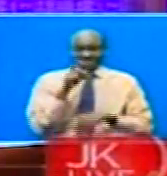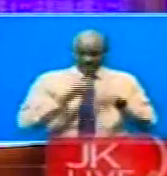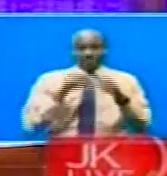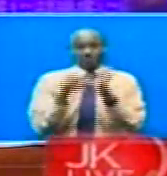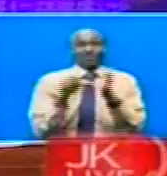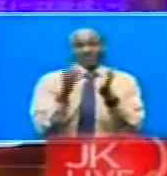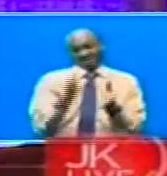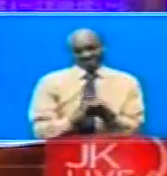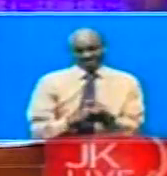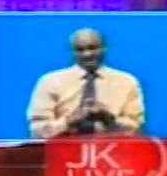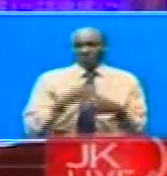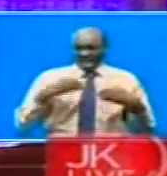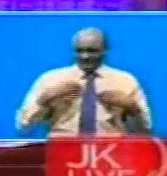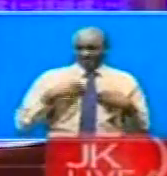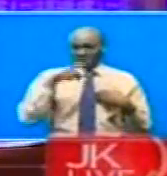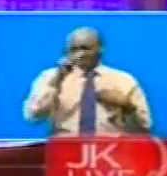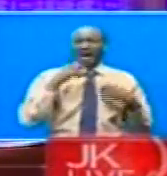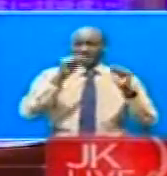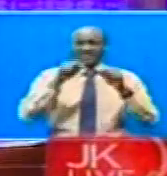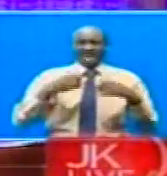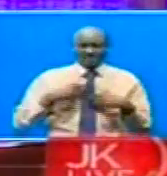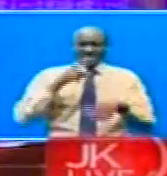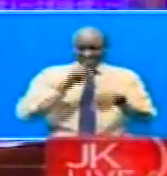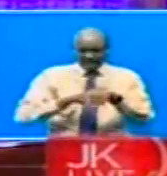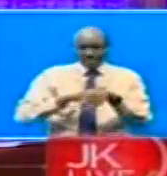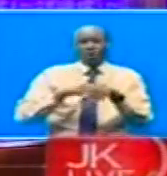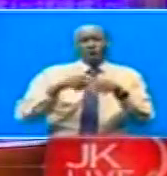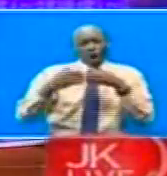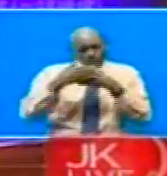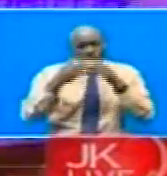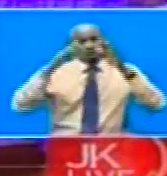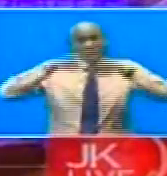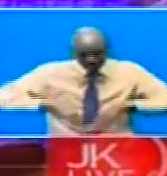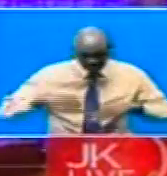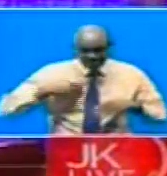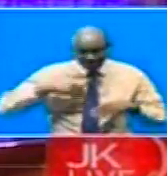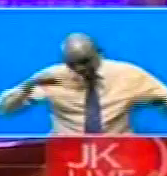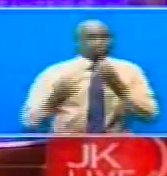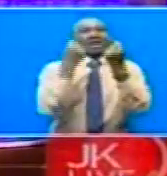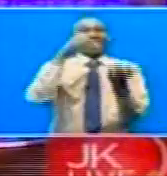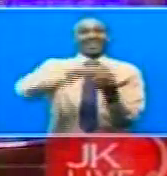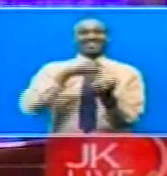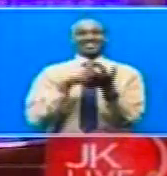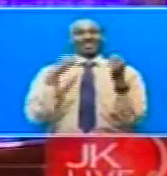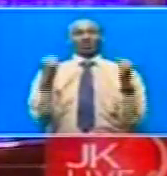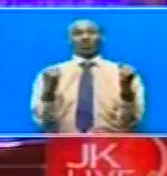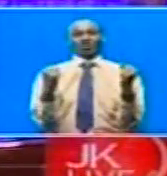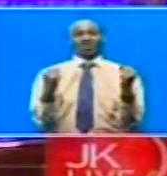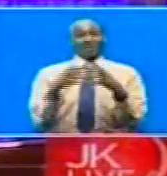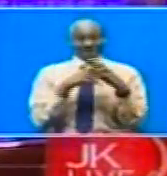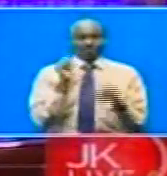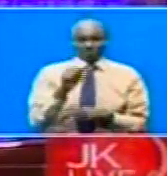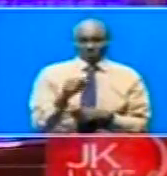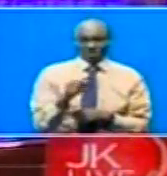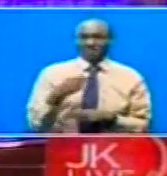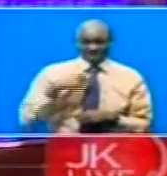crisis. It has this amazing ability when it's about to collapse to reinvent itself. And America was able to do that. I remember going